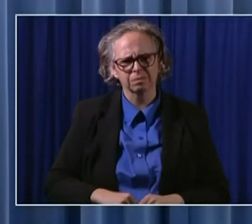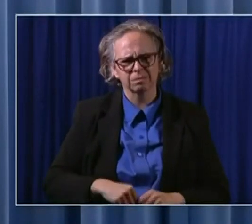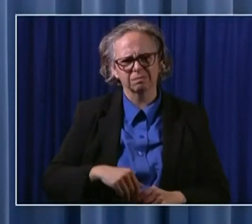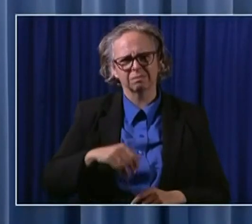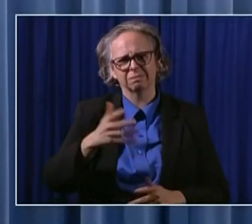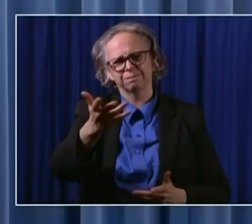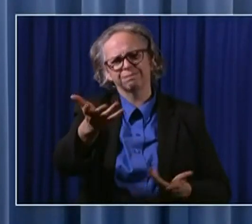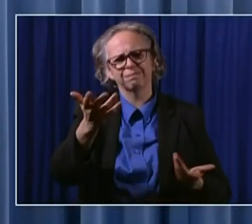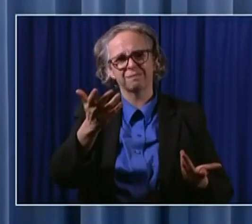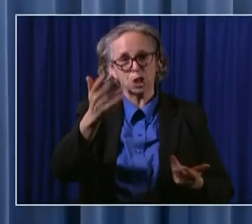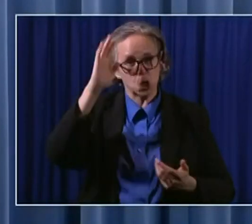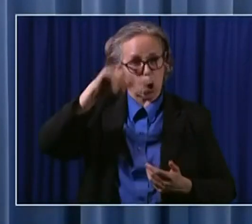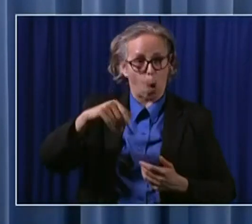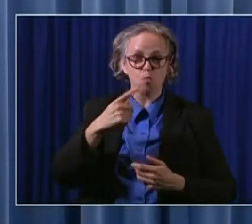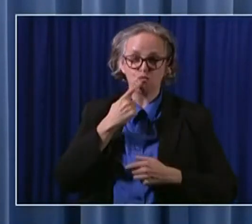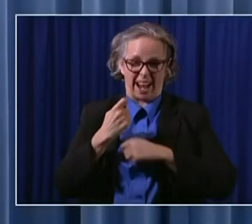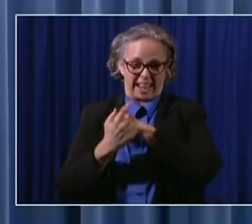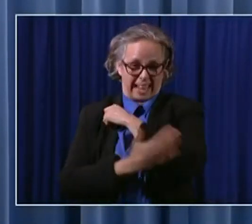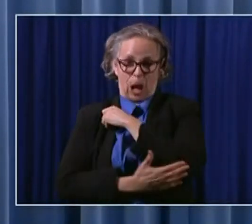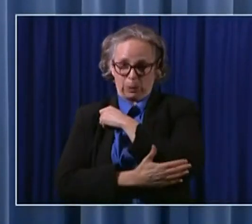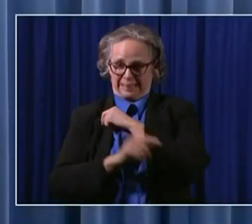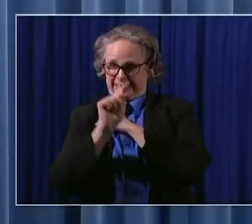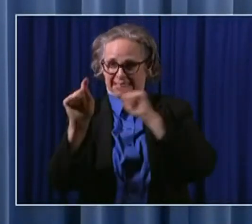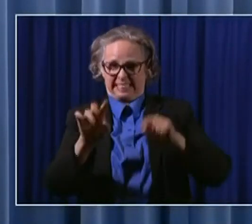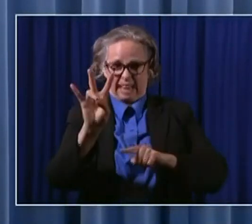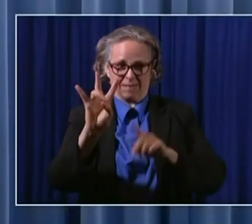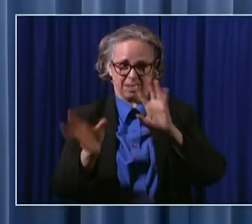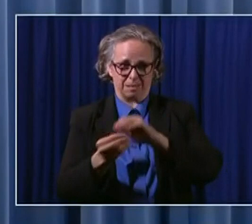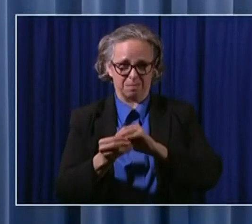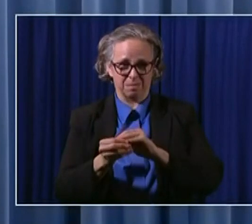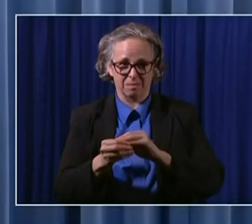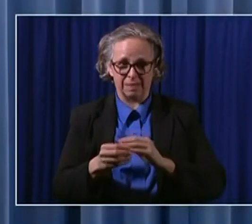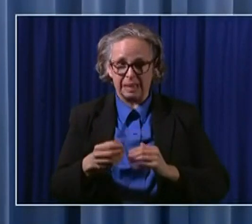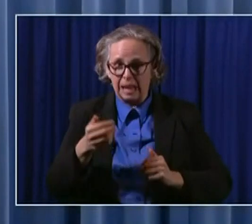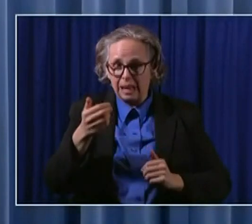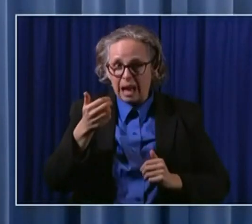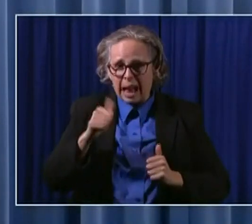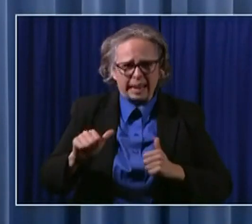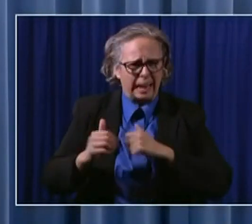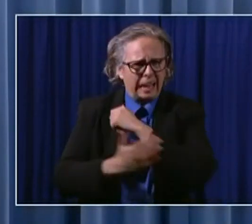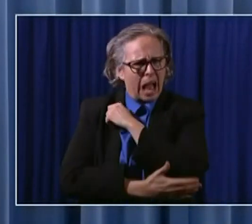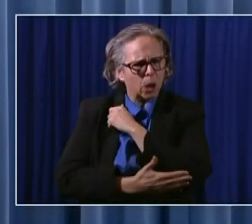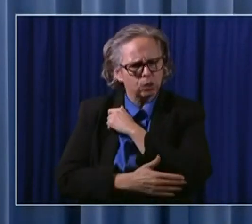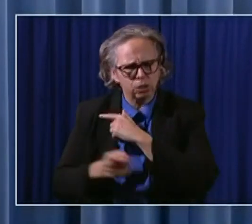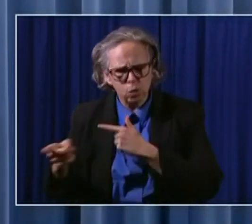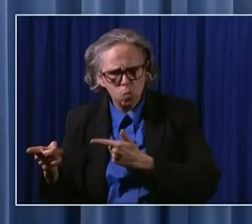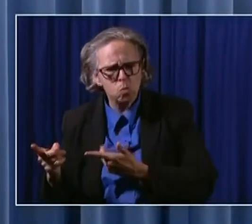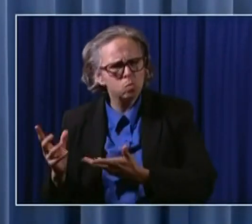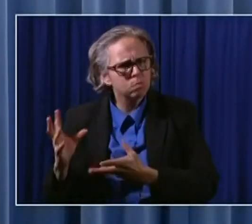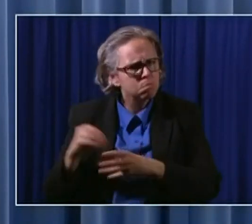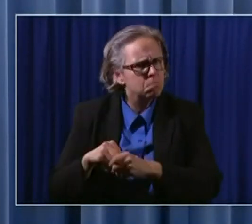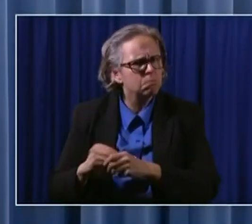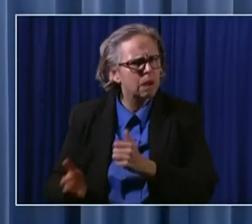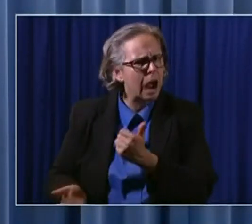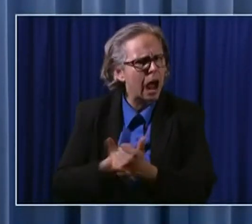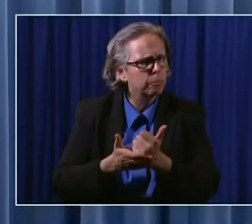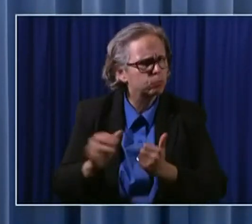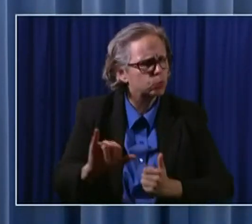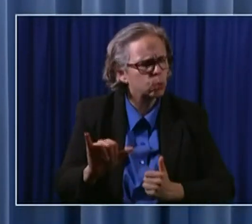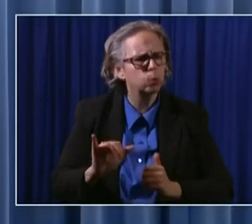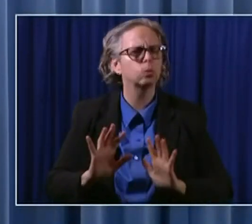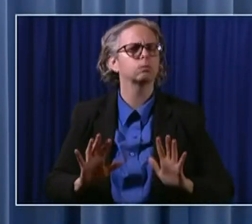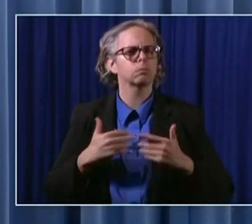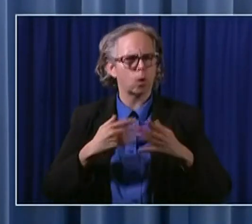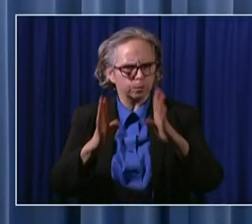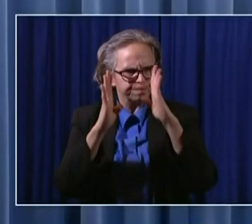And again, we are open to help any county, any of the 88 county and the health departments and local officials. But let's just